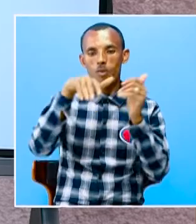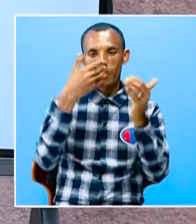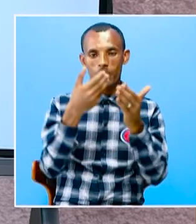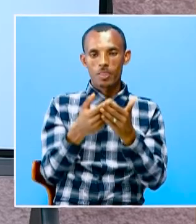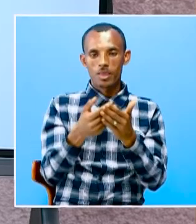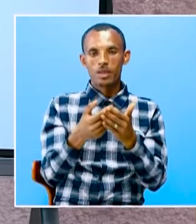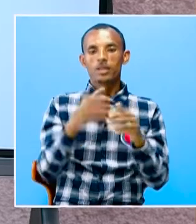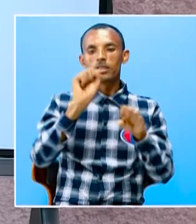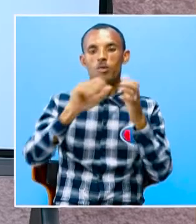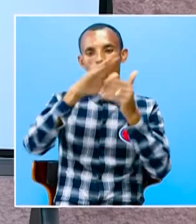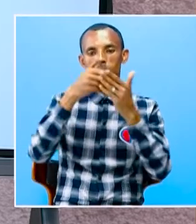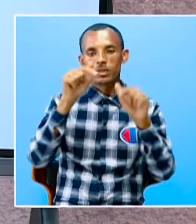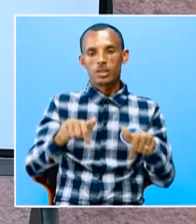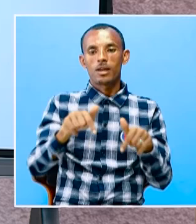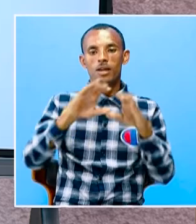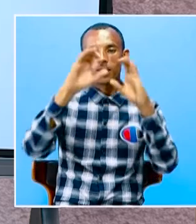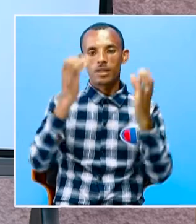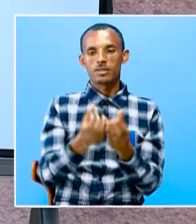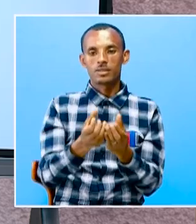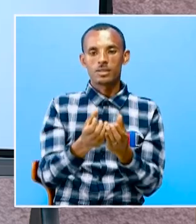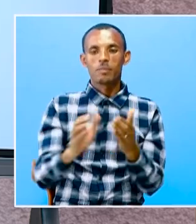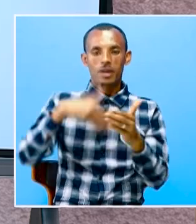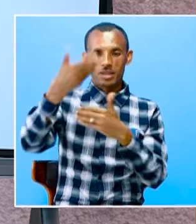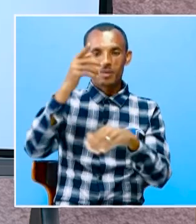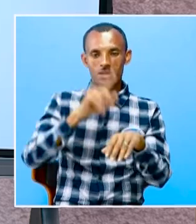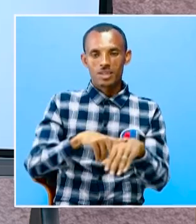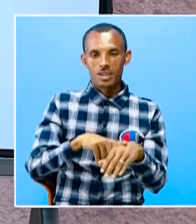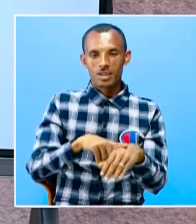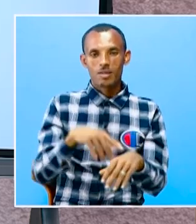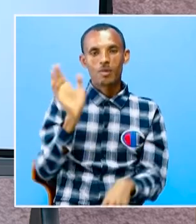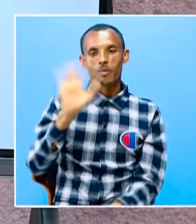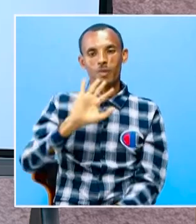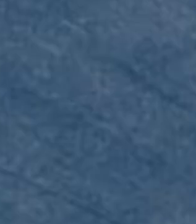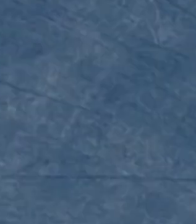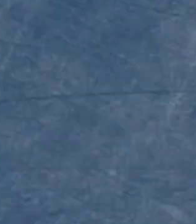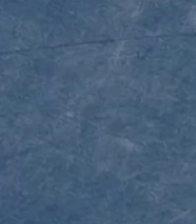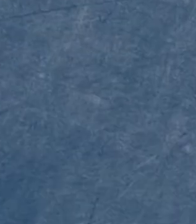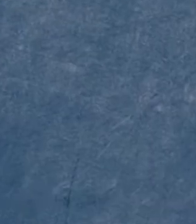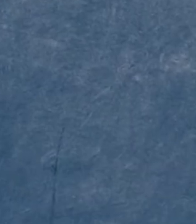this is all about today's lesson. Until next lesson, goodbye.